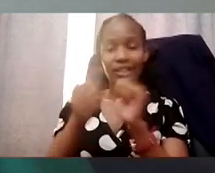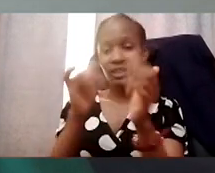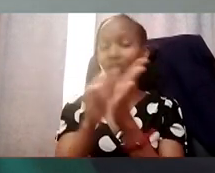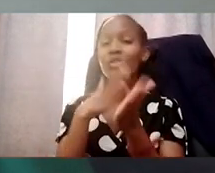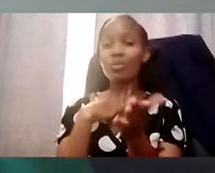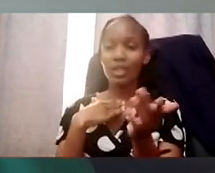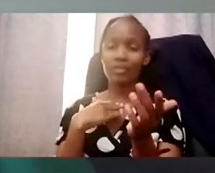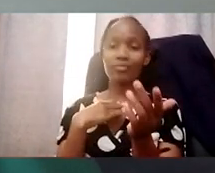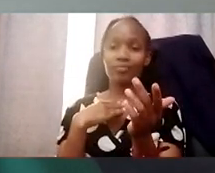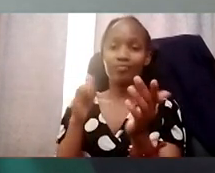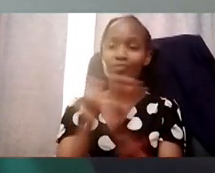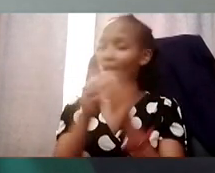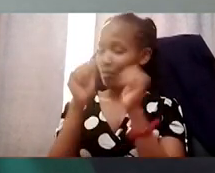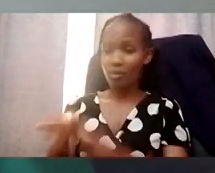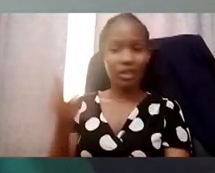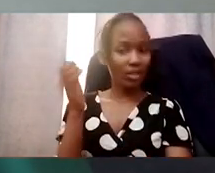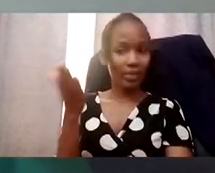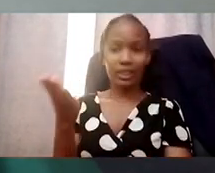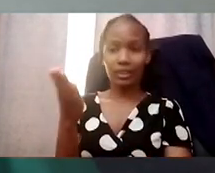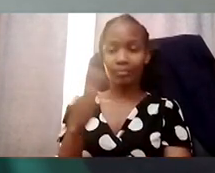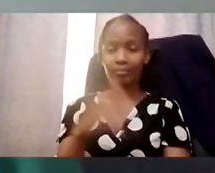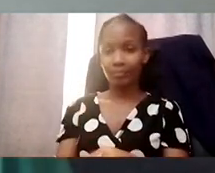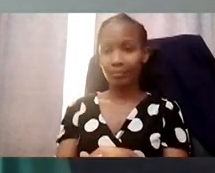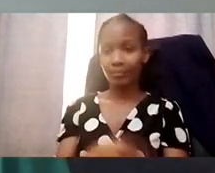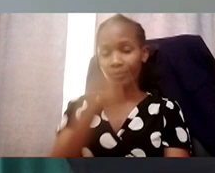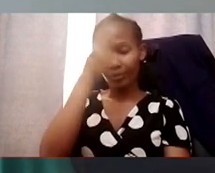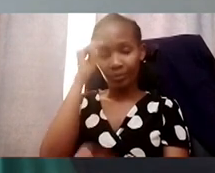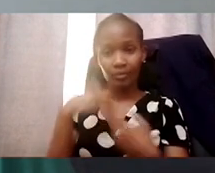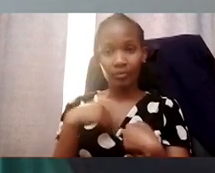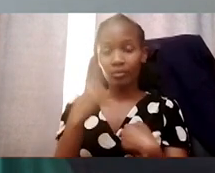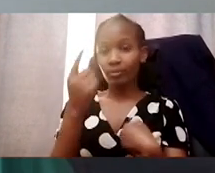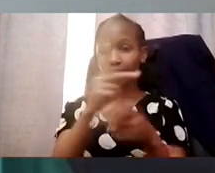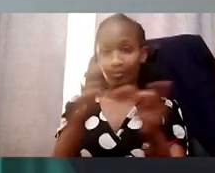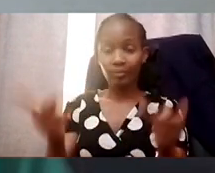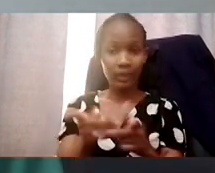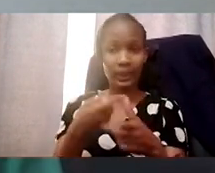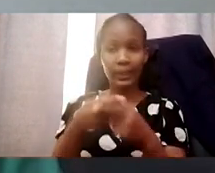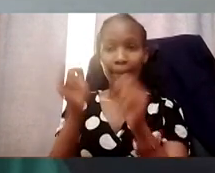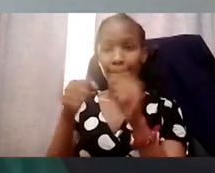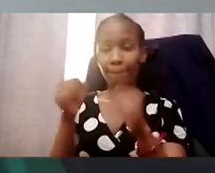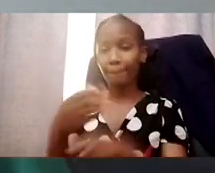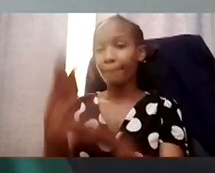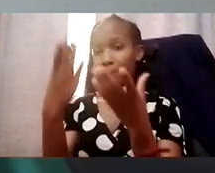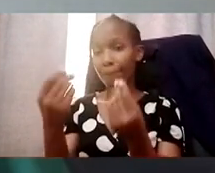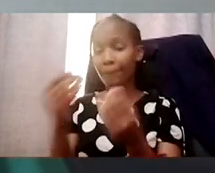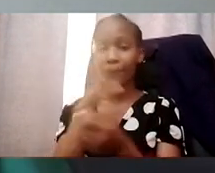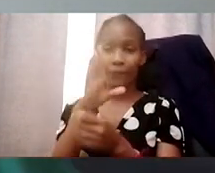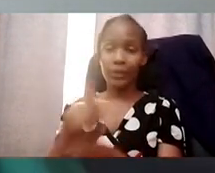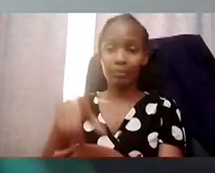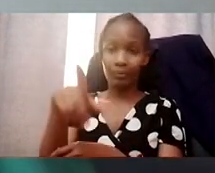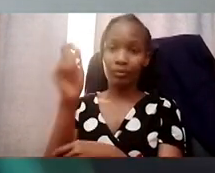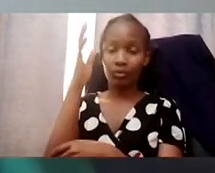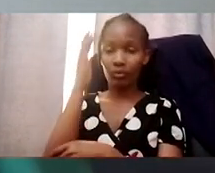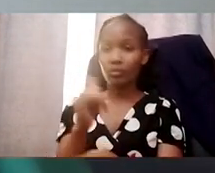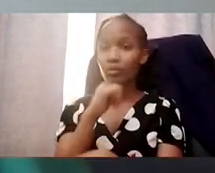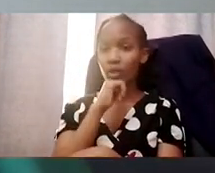Really just because of their talent. Okay. And because, of course, they are in one place, it is also easy to be able to just select, because they are not in a very